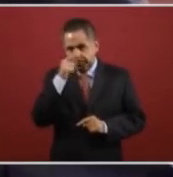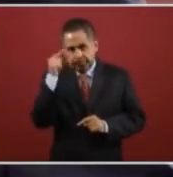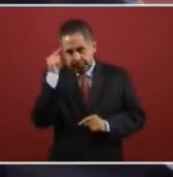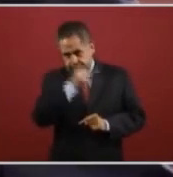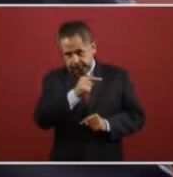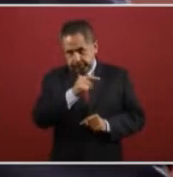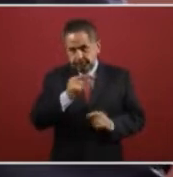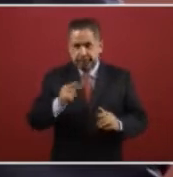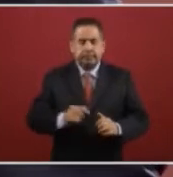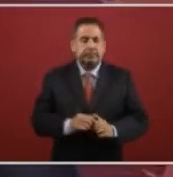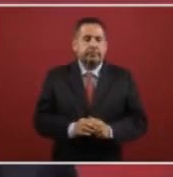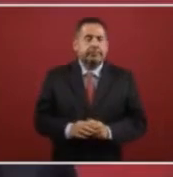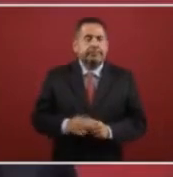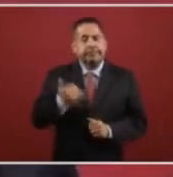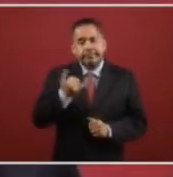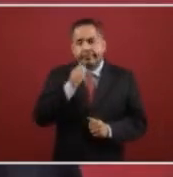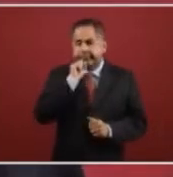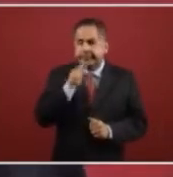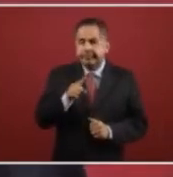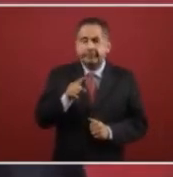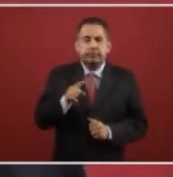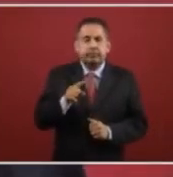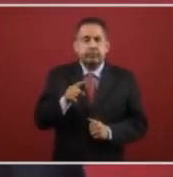It's the time in Hermosillo.